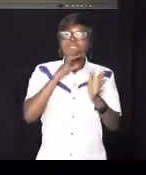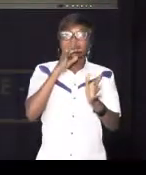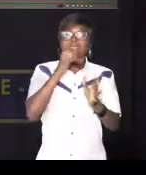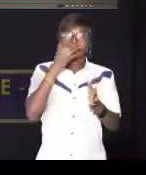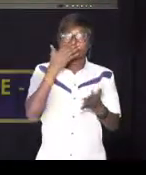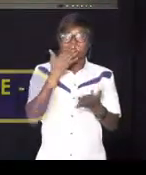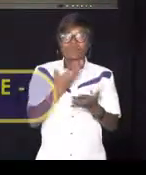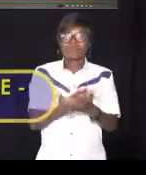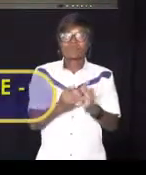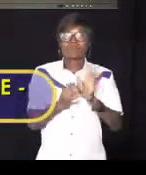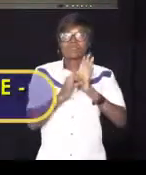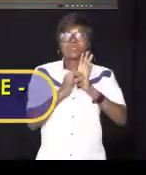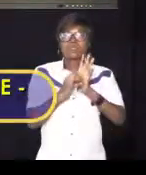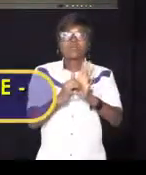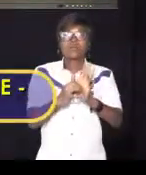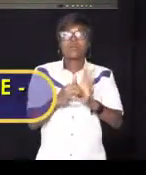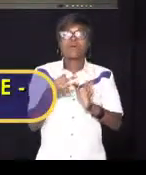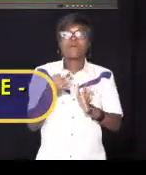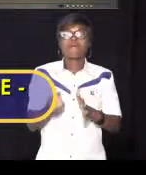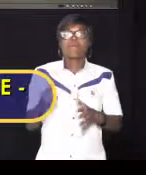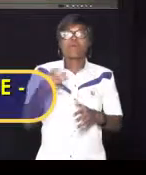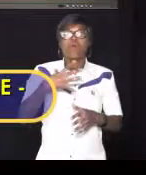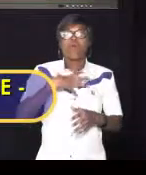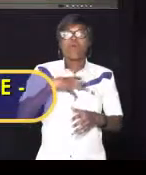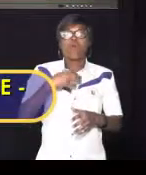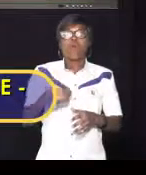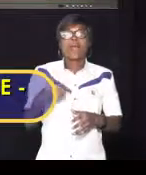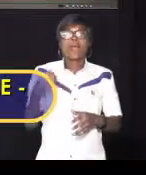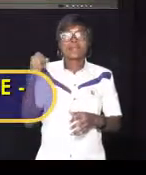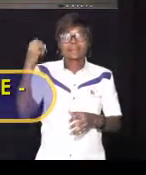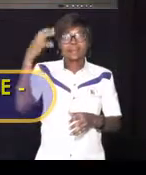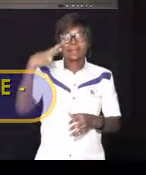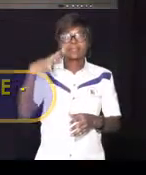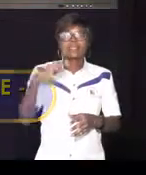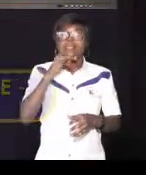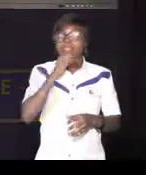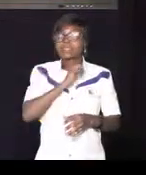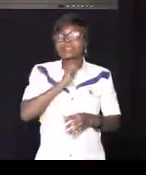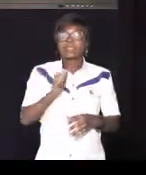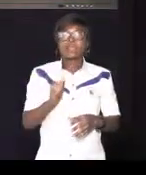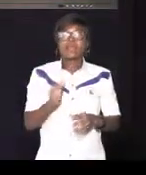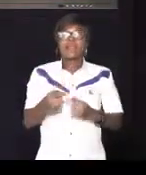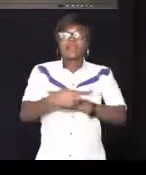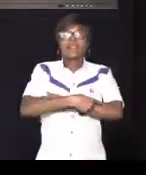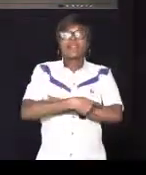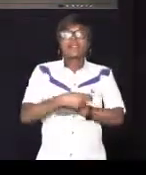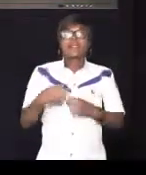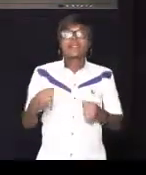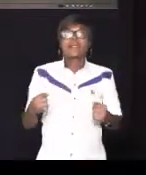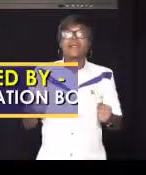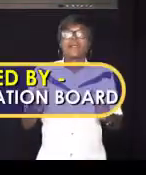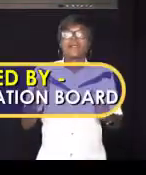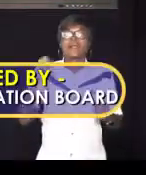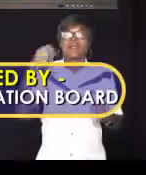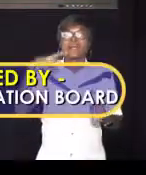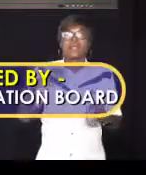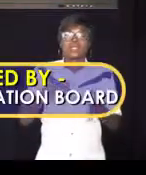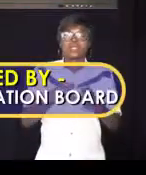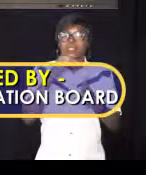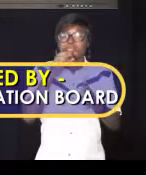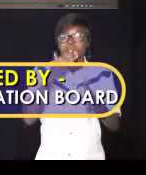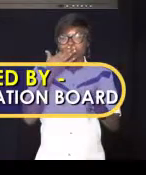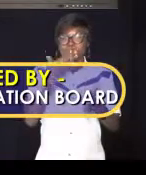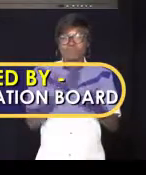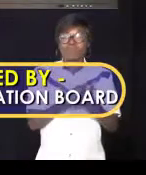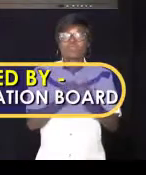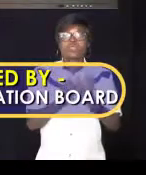example of white light. You know, I told you white light is daylight. So a good example is the ray from the sun,